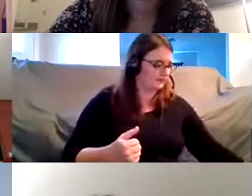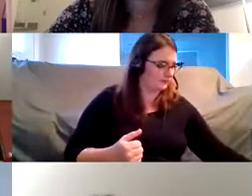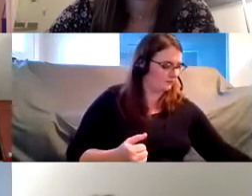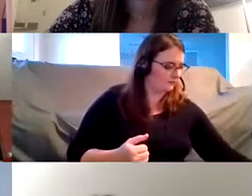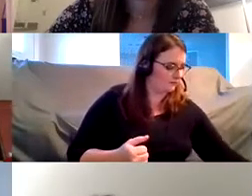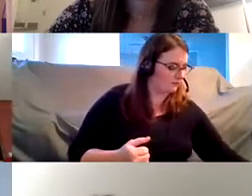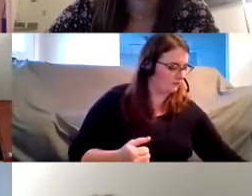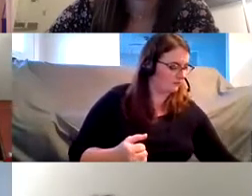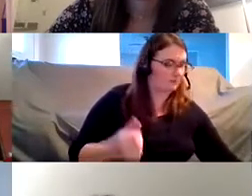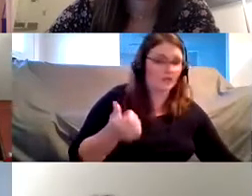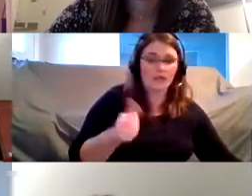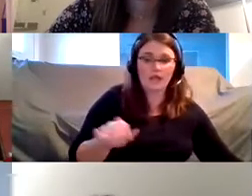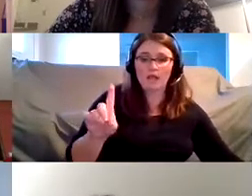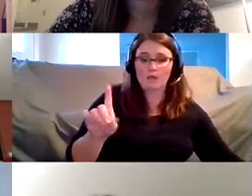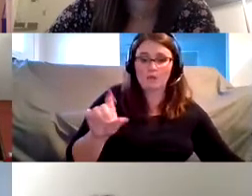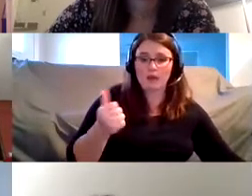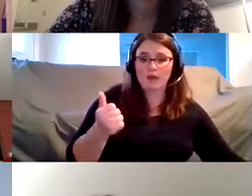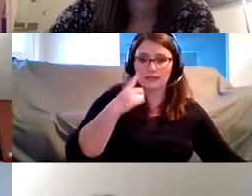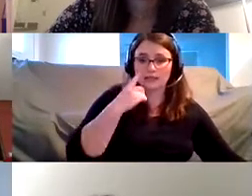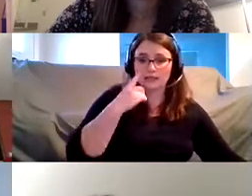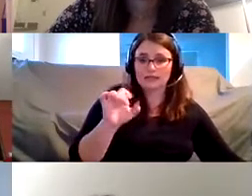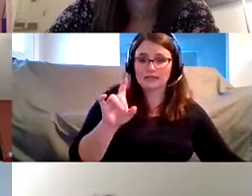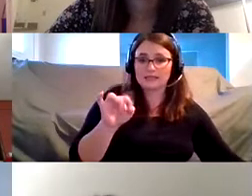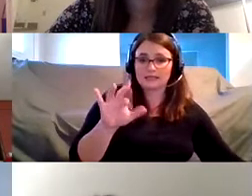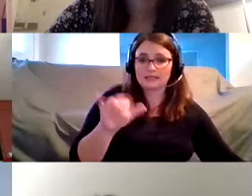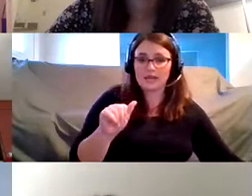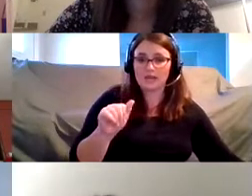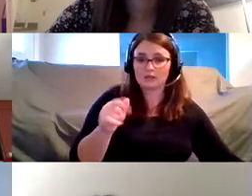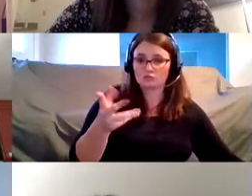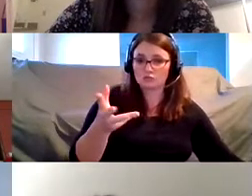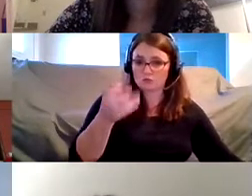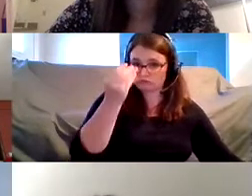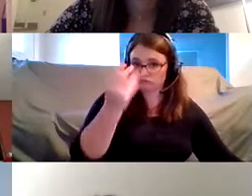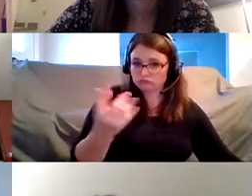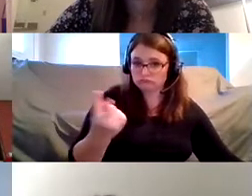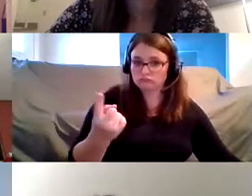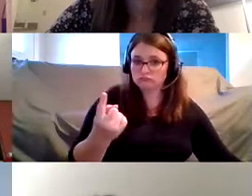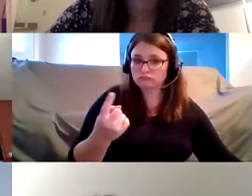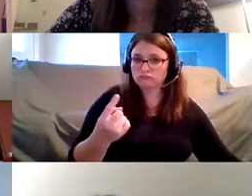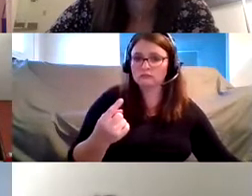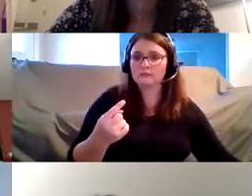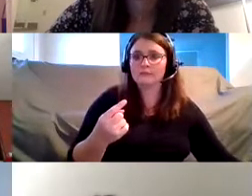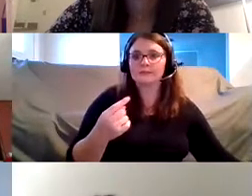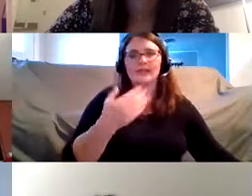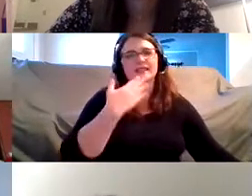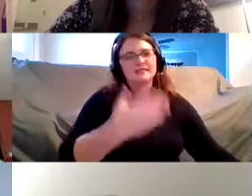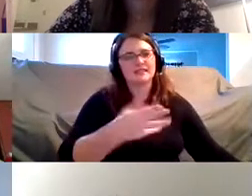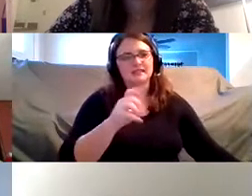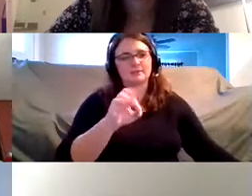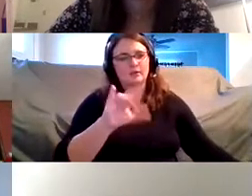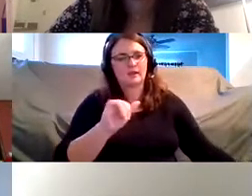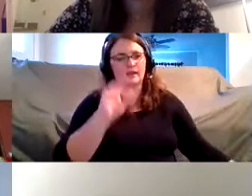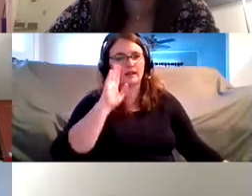Anyone else? I think maybe Leticia, were you wanting to share? Thanks, Maria, and hi, everyone.